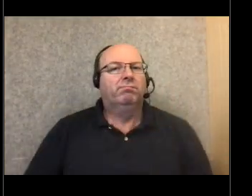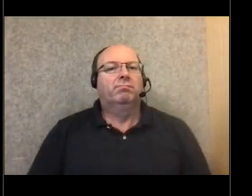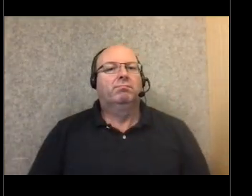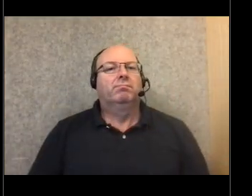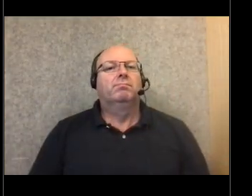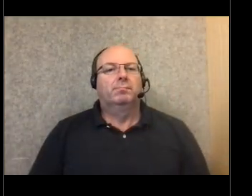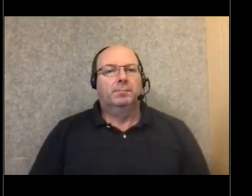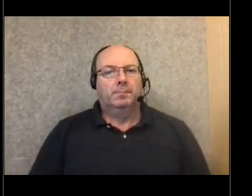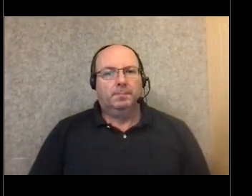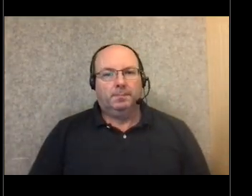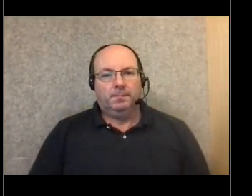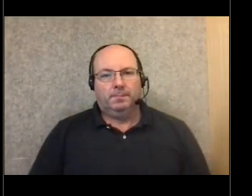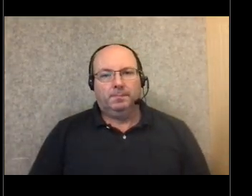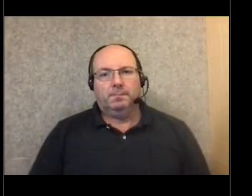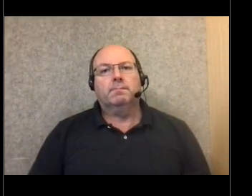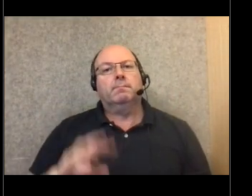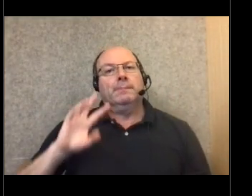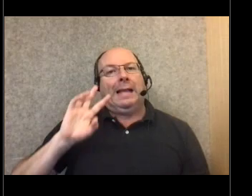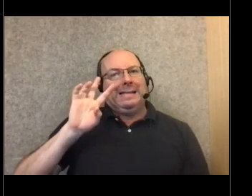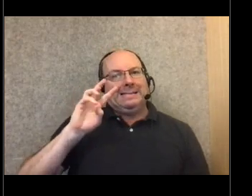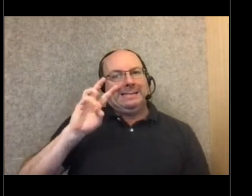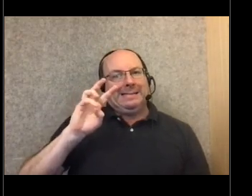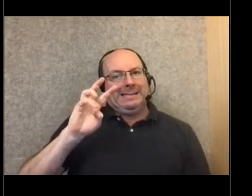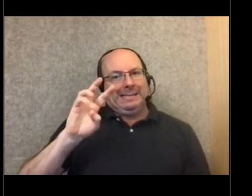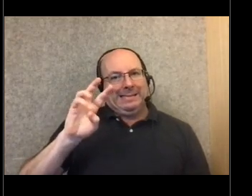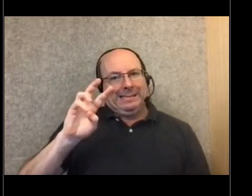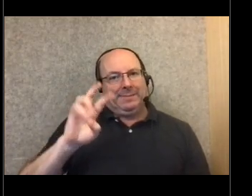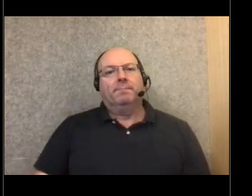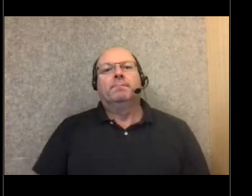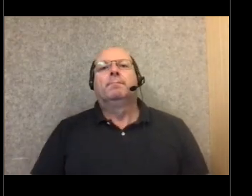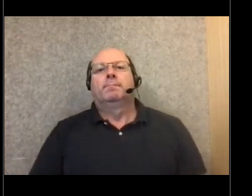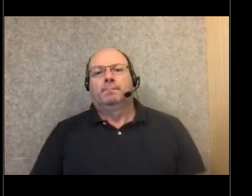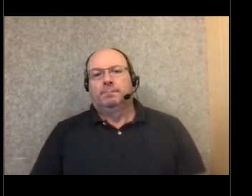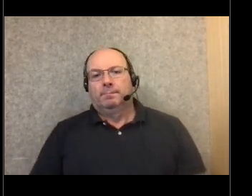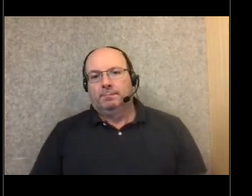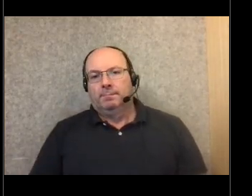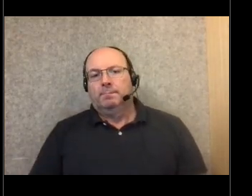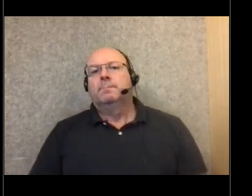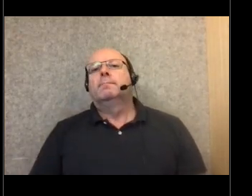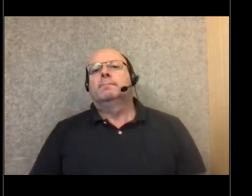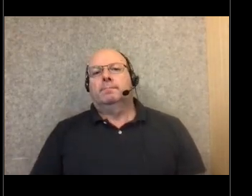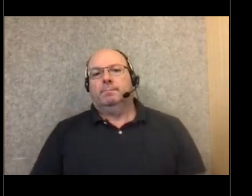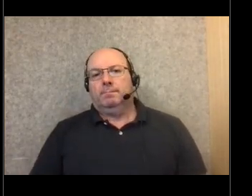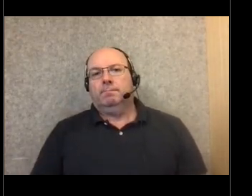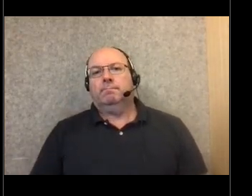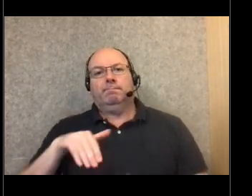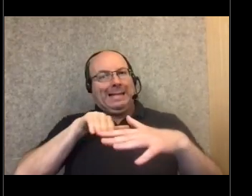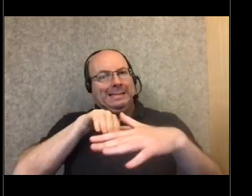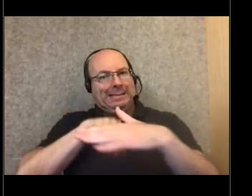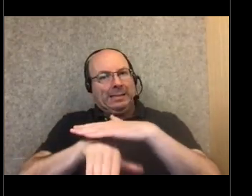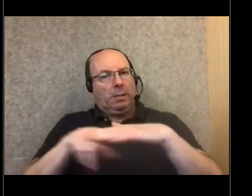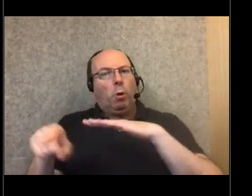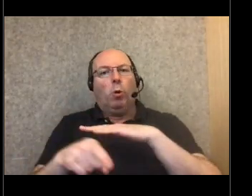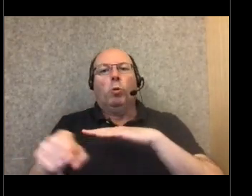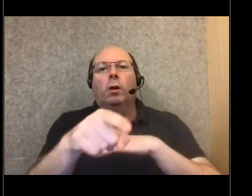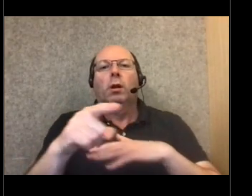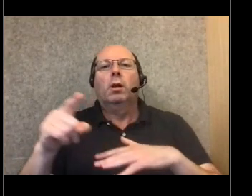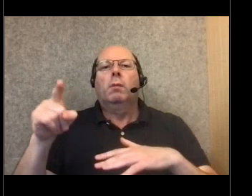5. Knowledge check 6. An accessible route must have a minimum